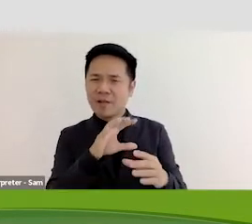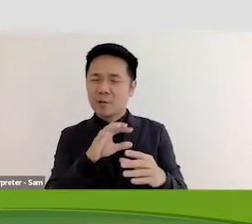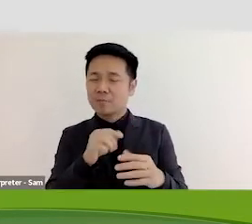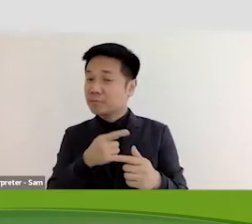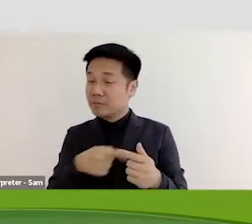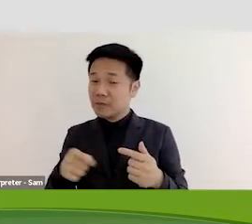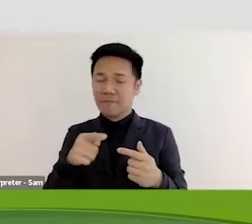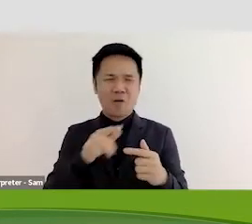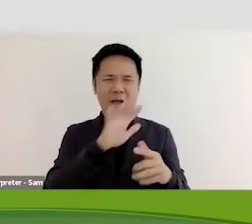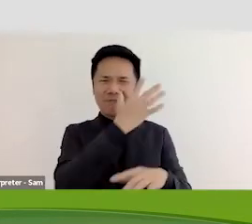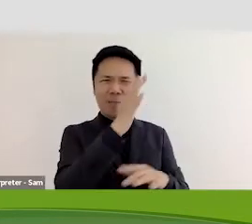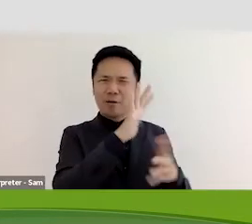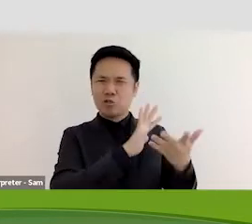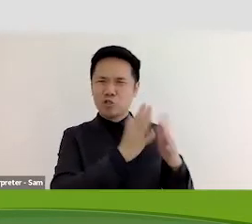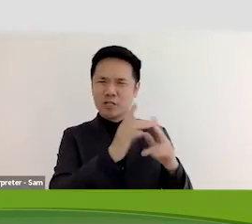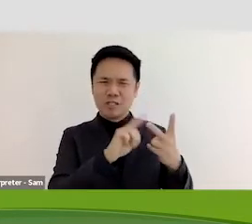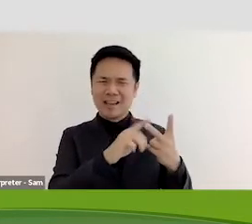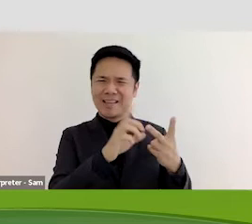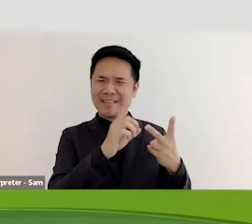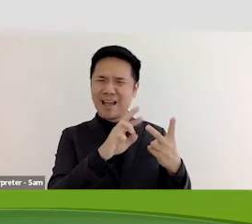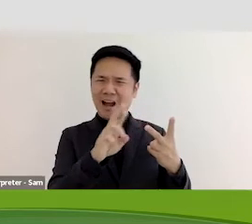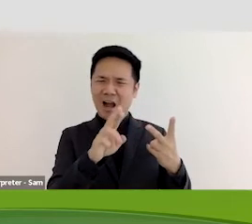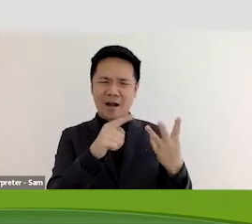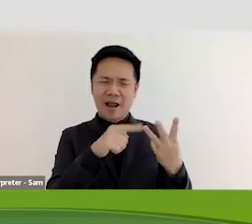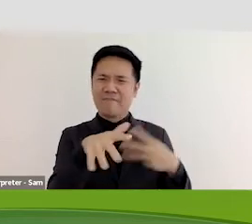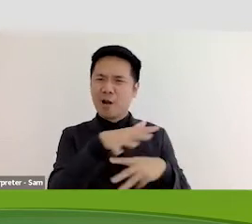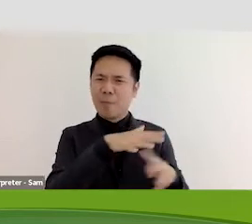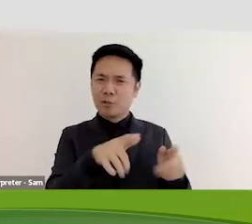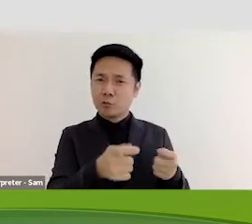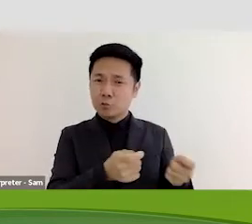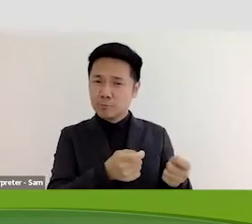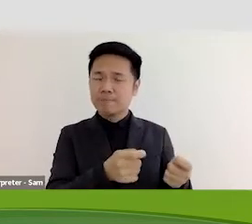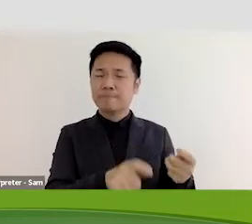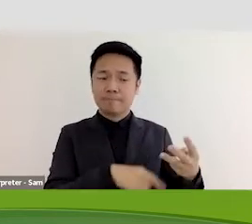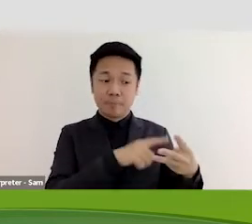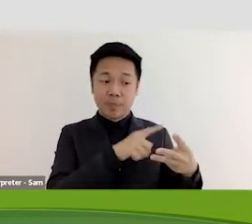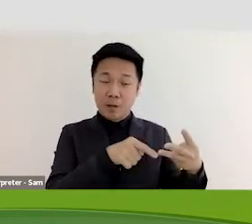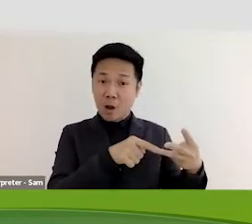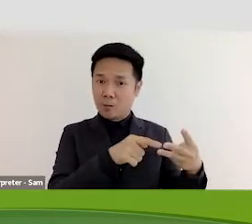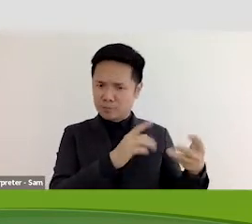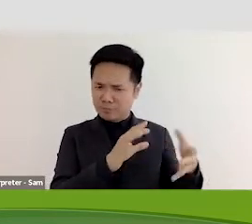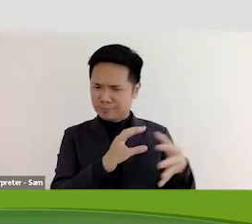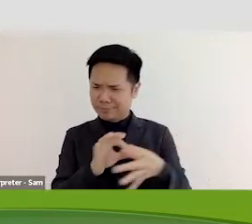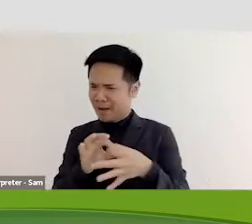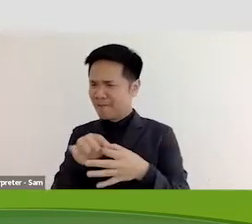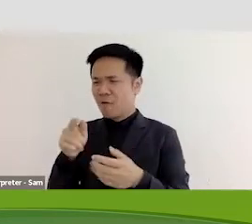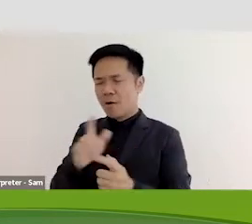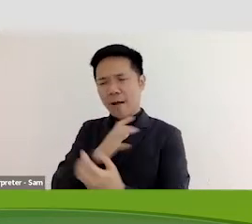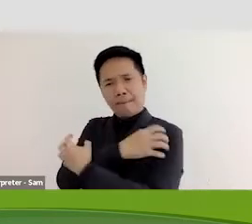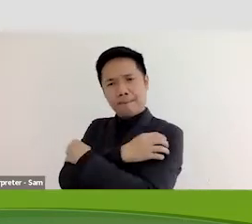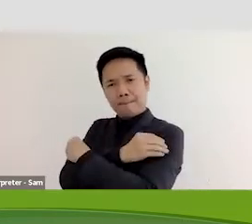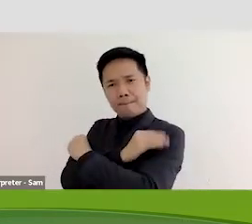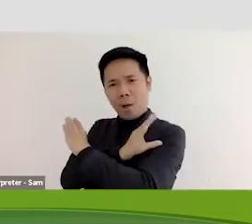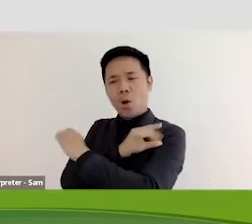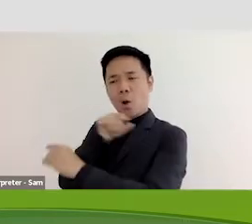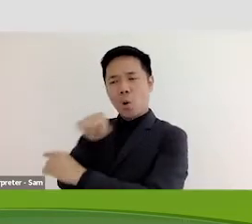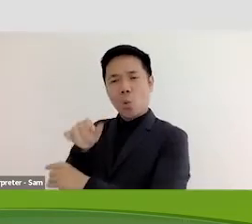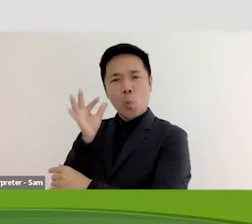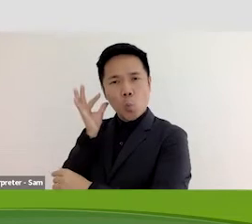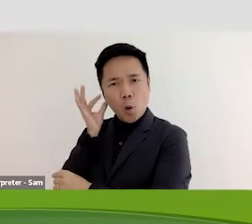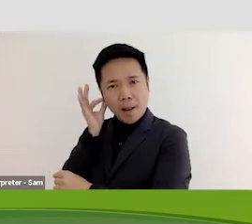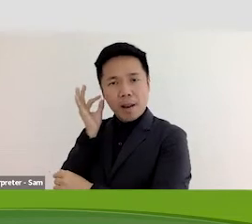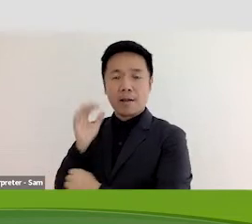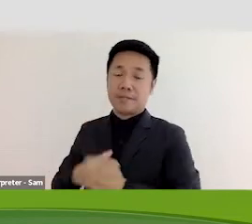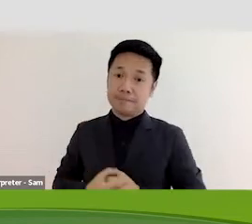environmental degradation, and disaster risk reduction, to promote women's equality and empowerment. To